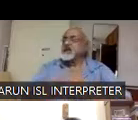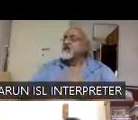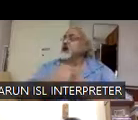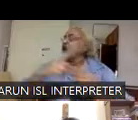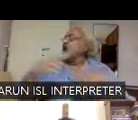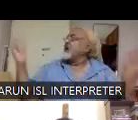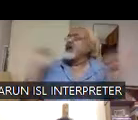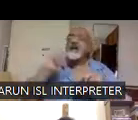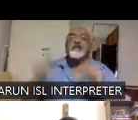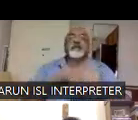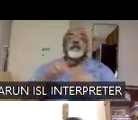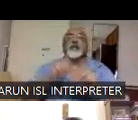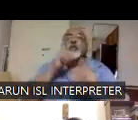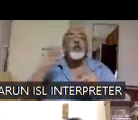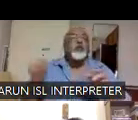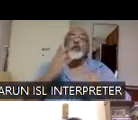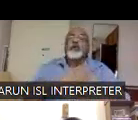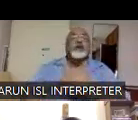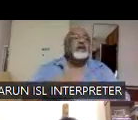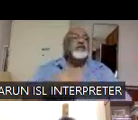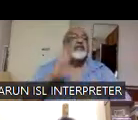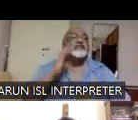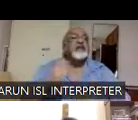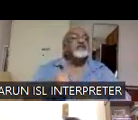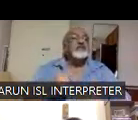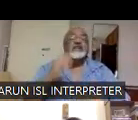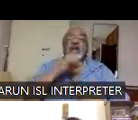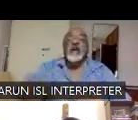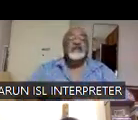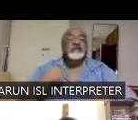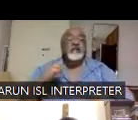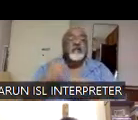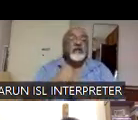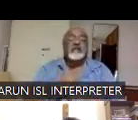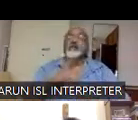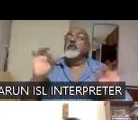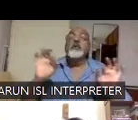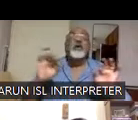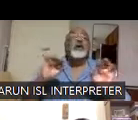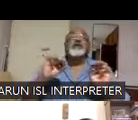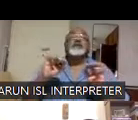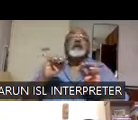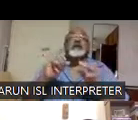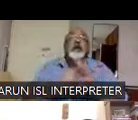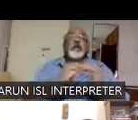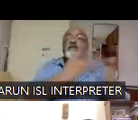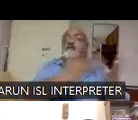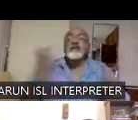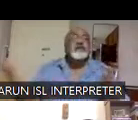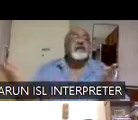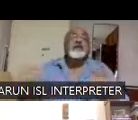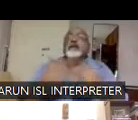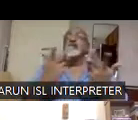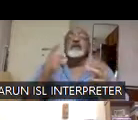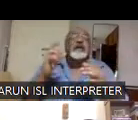people without disabilities or 5,000 young employees without disabilities in SAP campus in